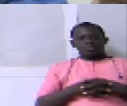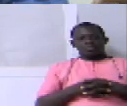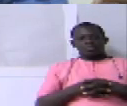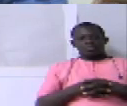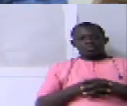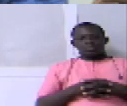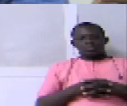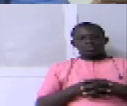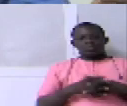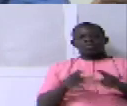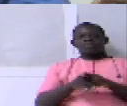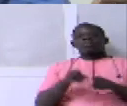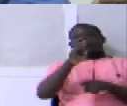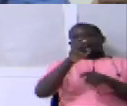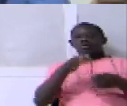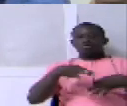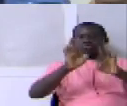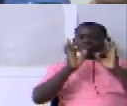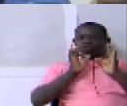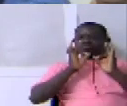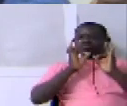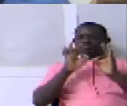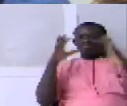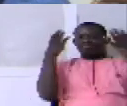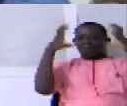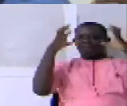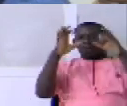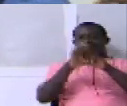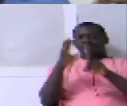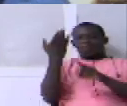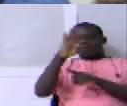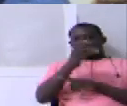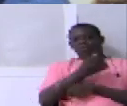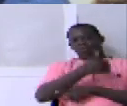You took over the problem, correct?